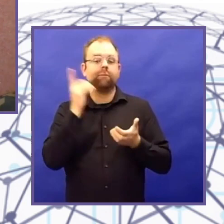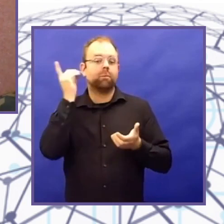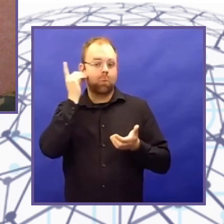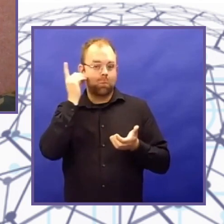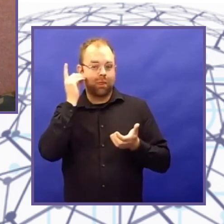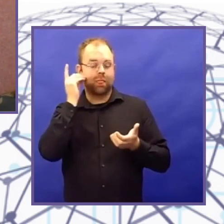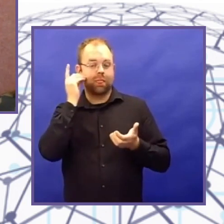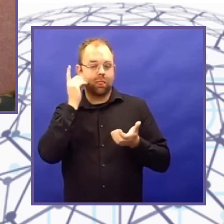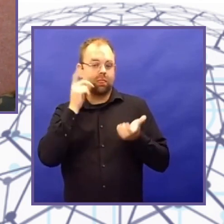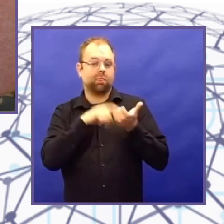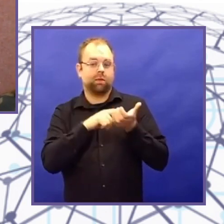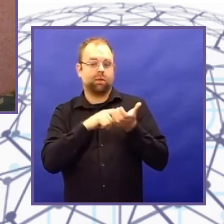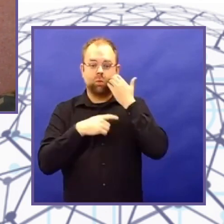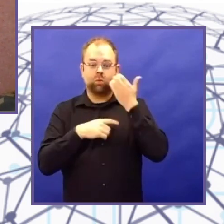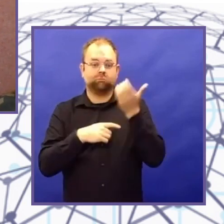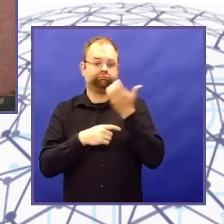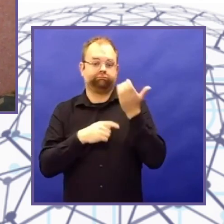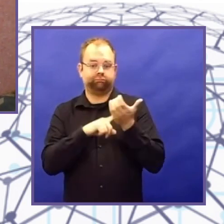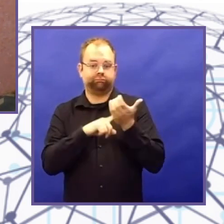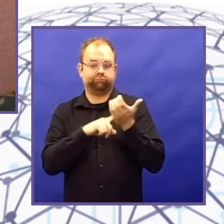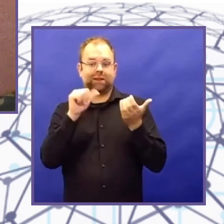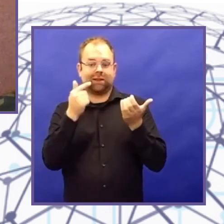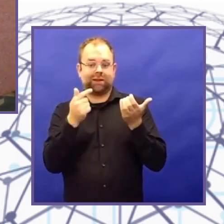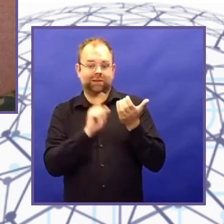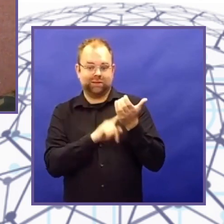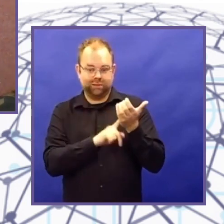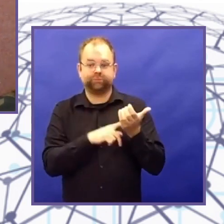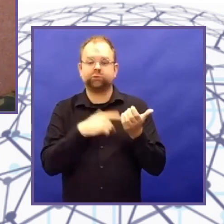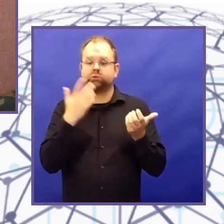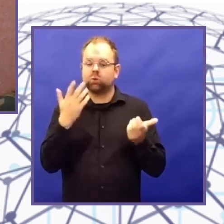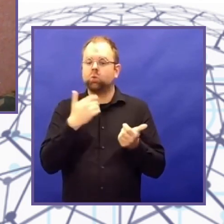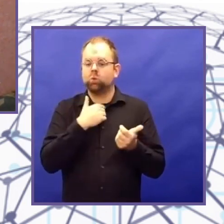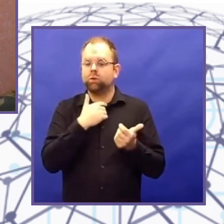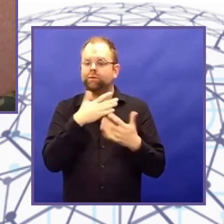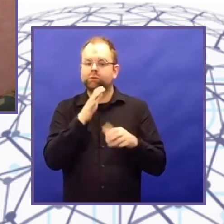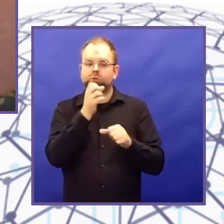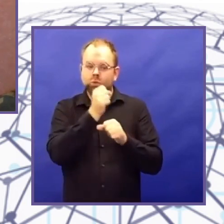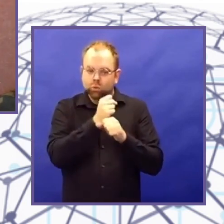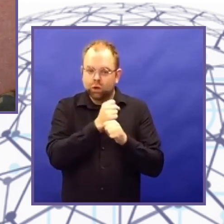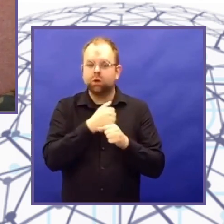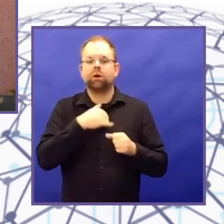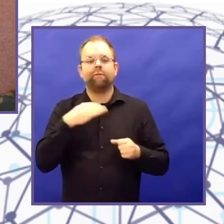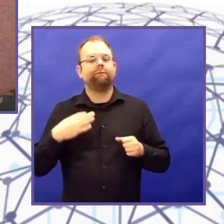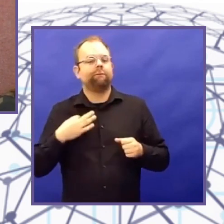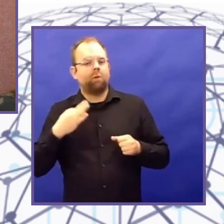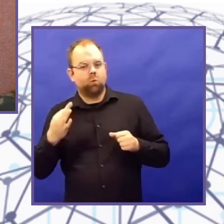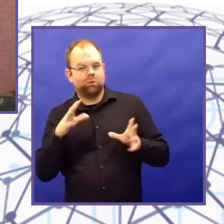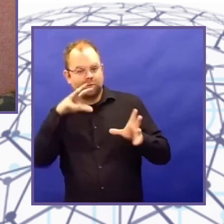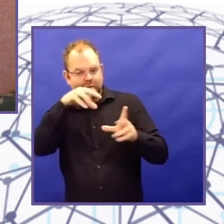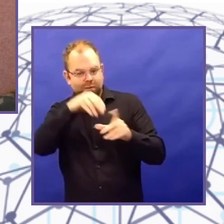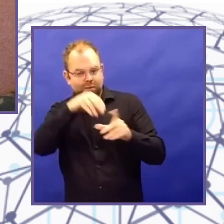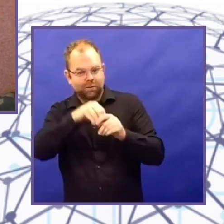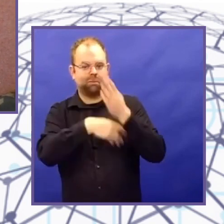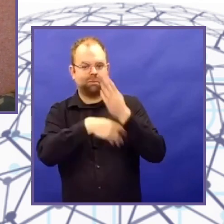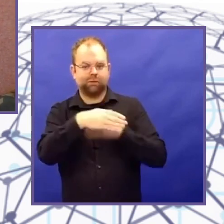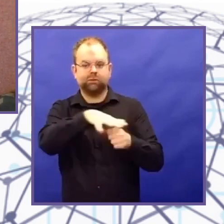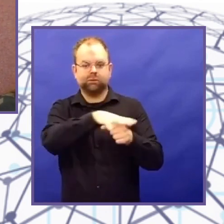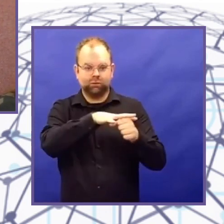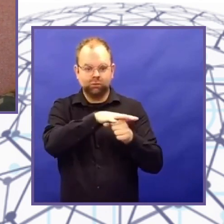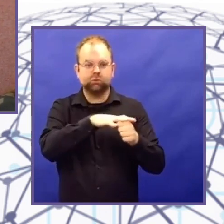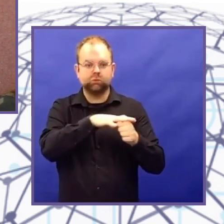of the disability sector, to create change for more than 30 years, both in my own country and globally.